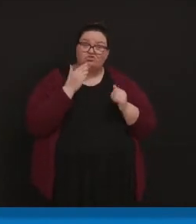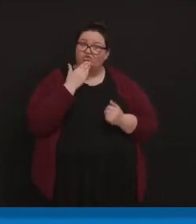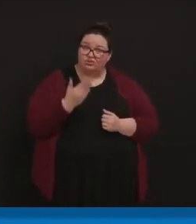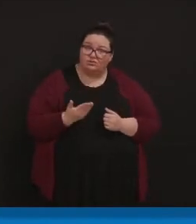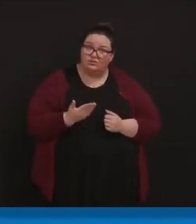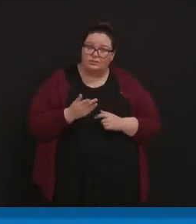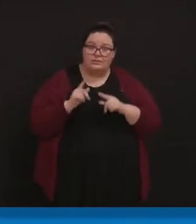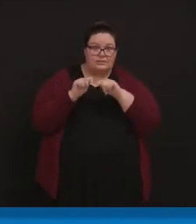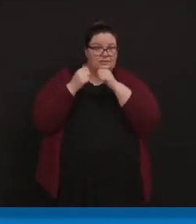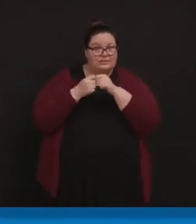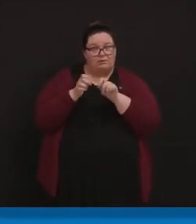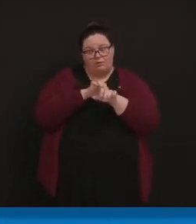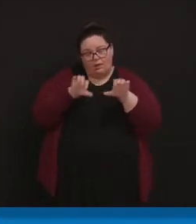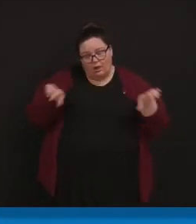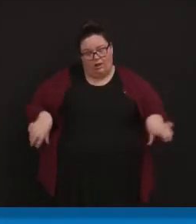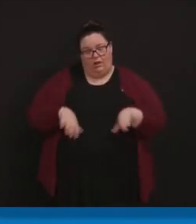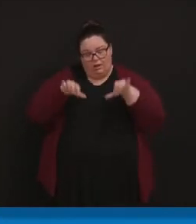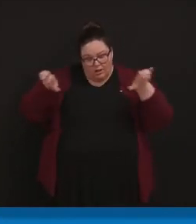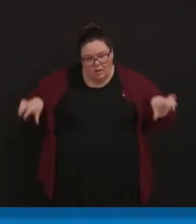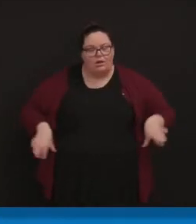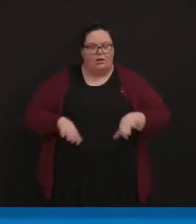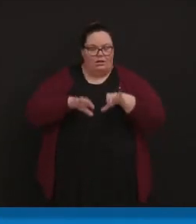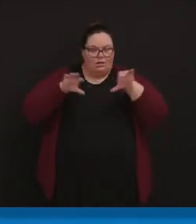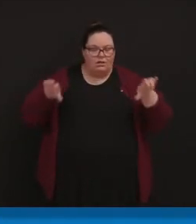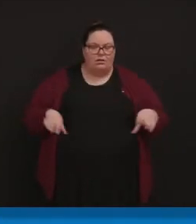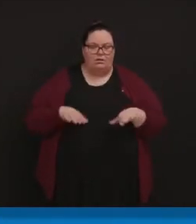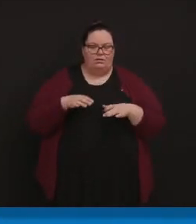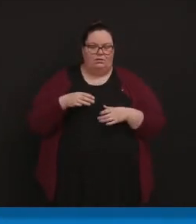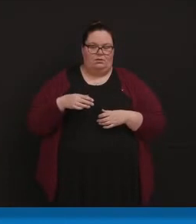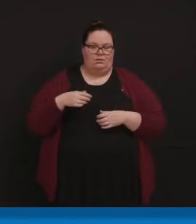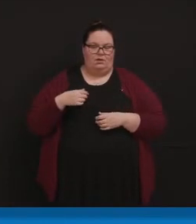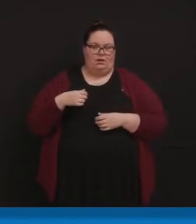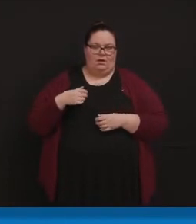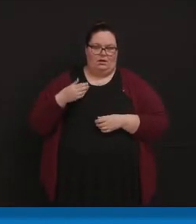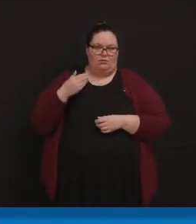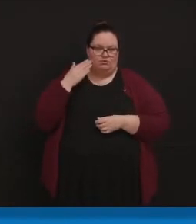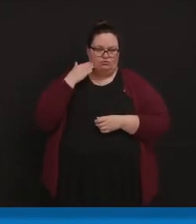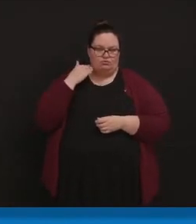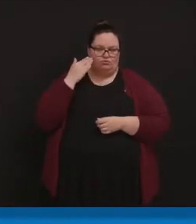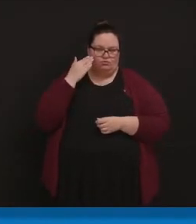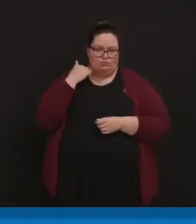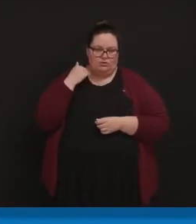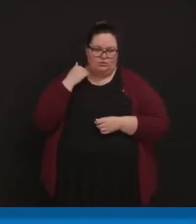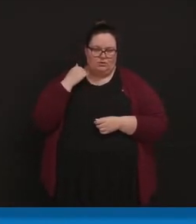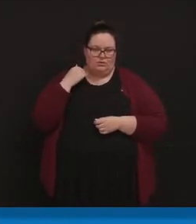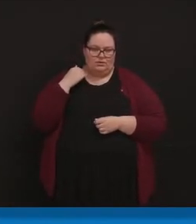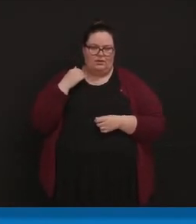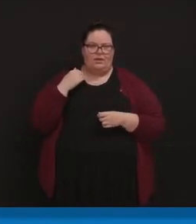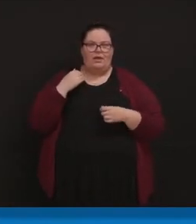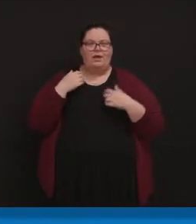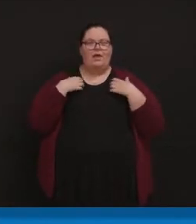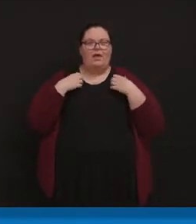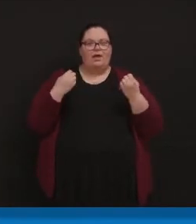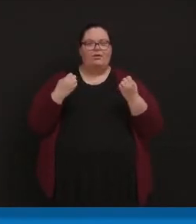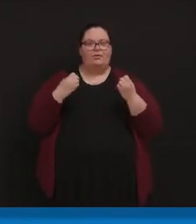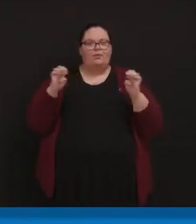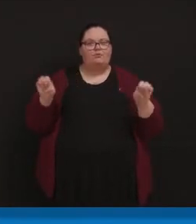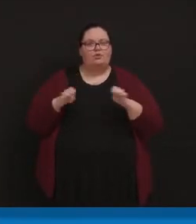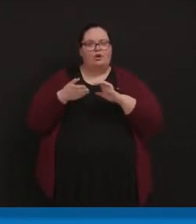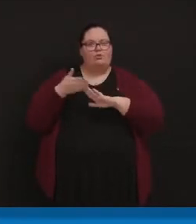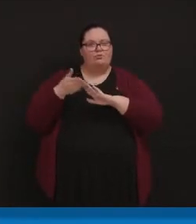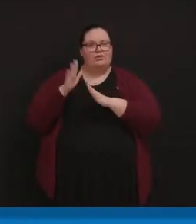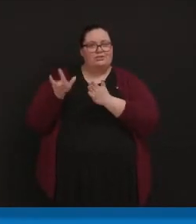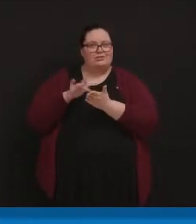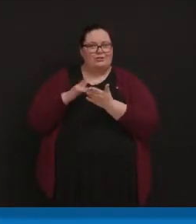Our team is working so hard. I mean, I was at the NBHOC, Health Emergency Operations Center this